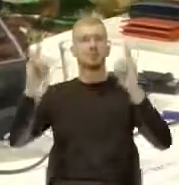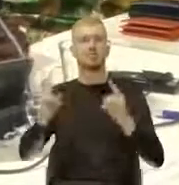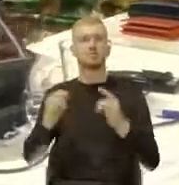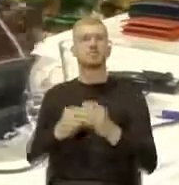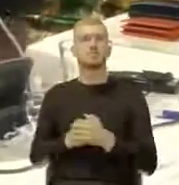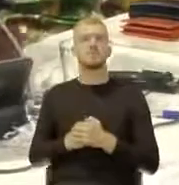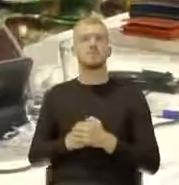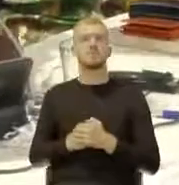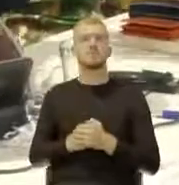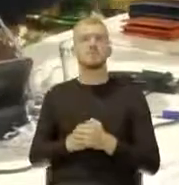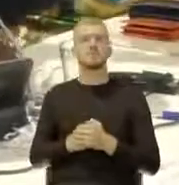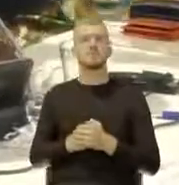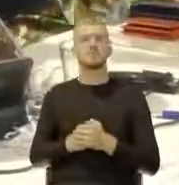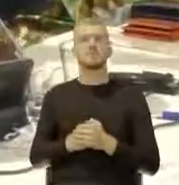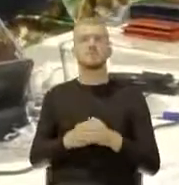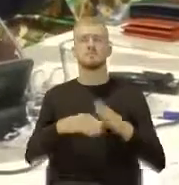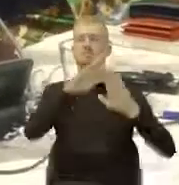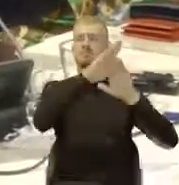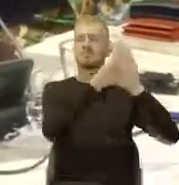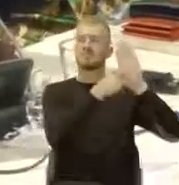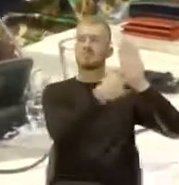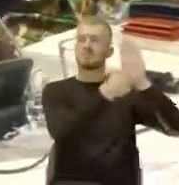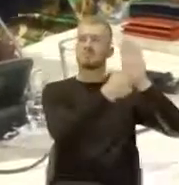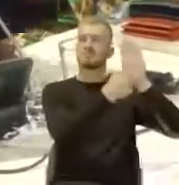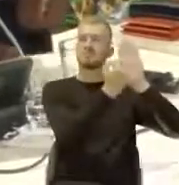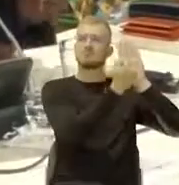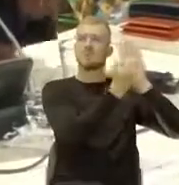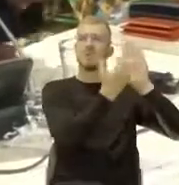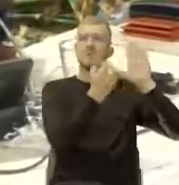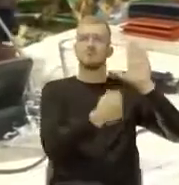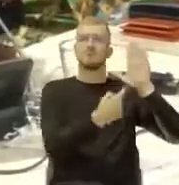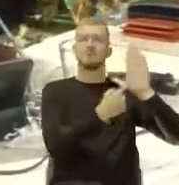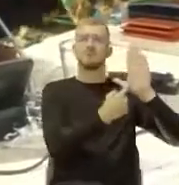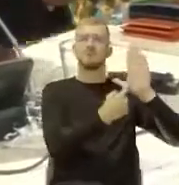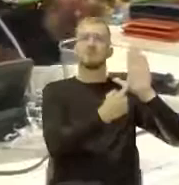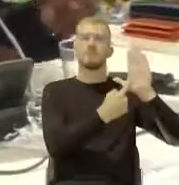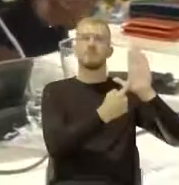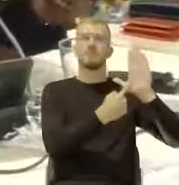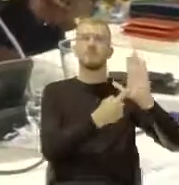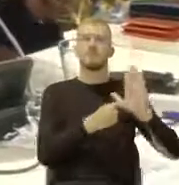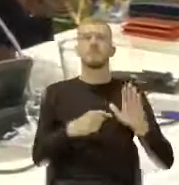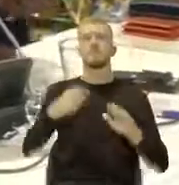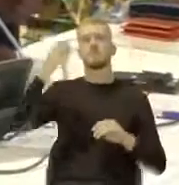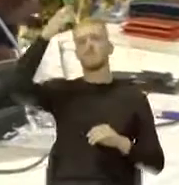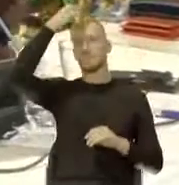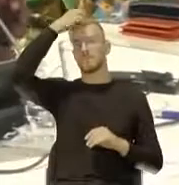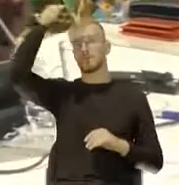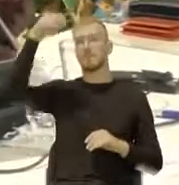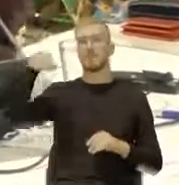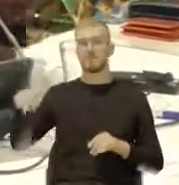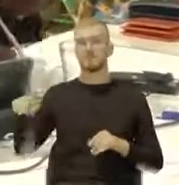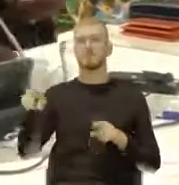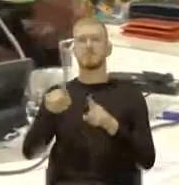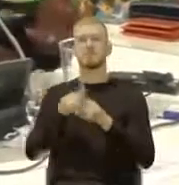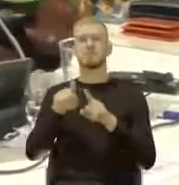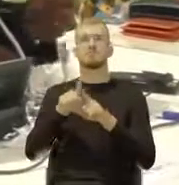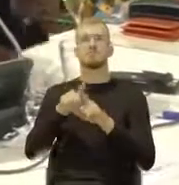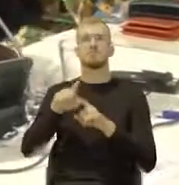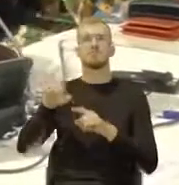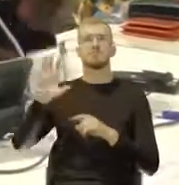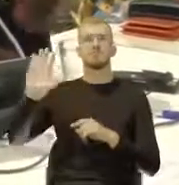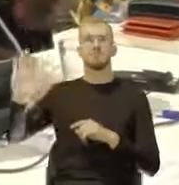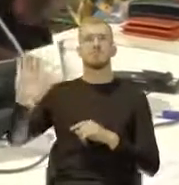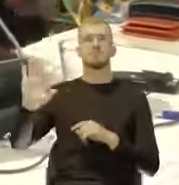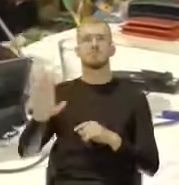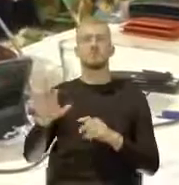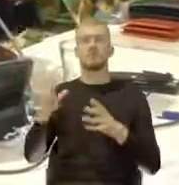governments are national governments. So in the framework, I think that there is a lack of democracy, and we need to